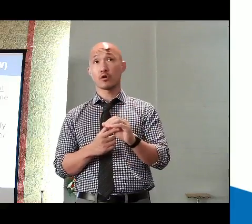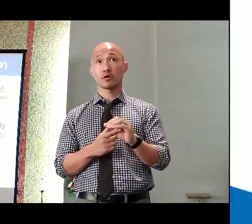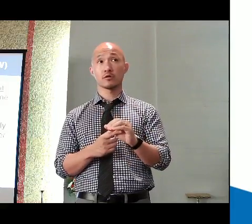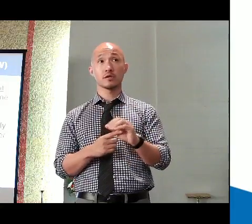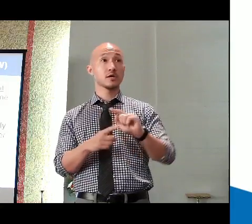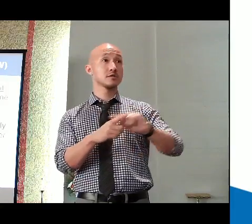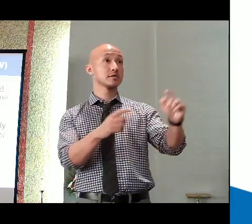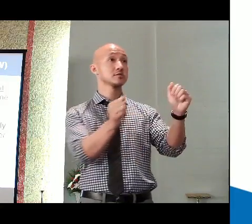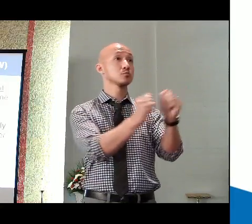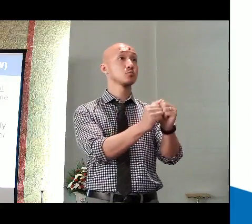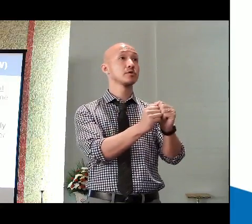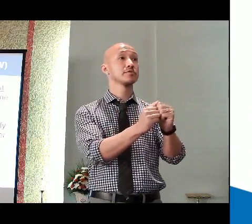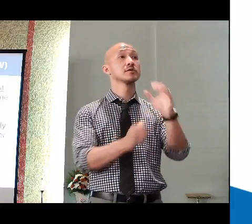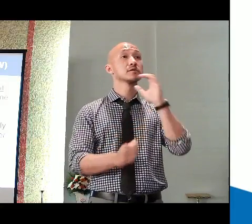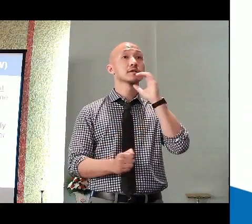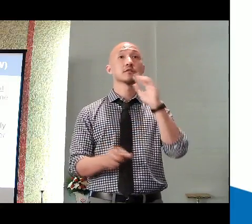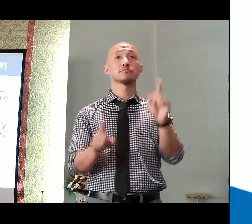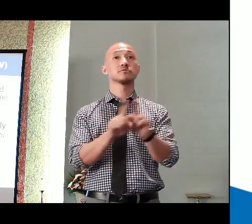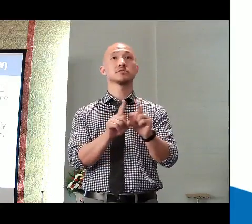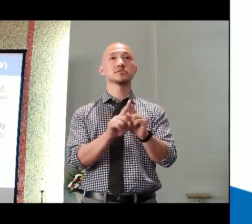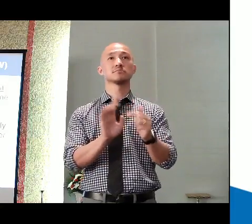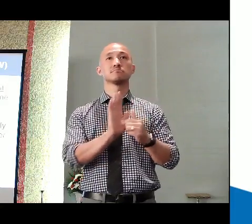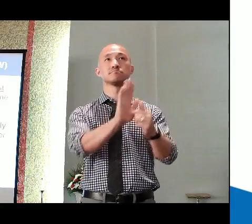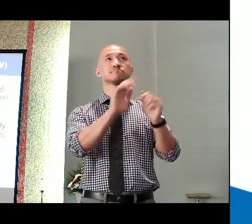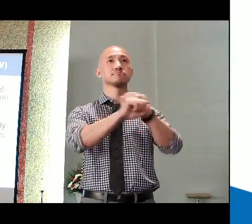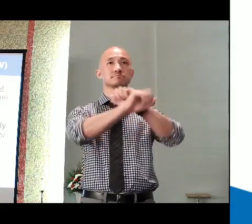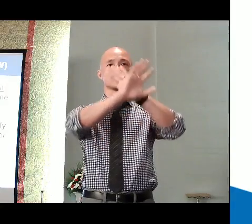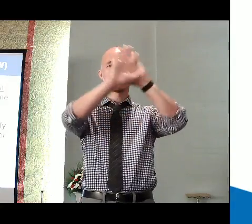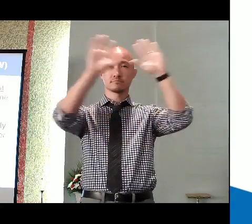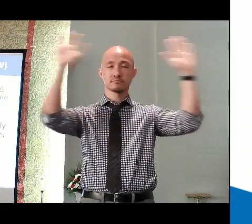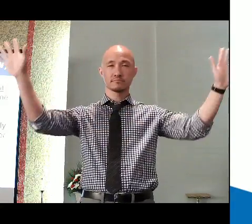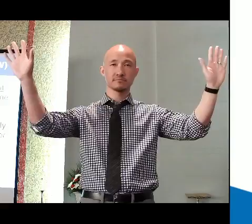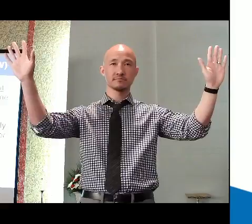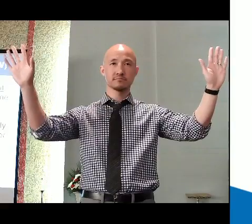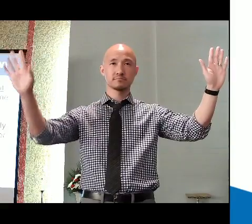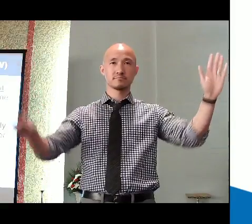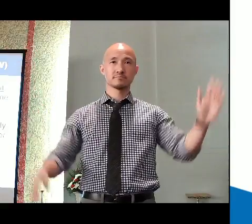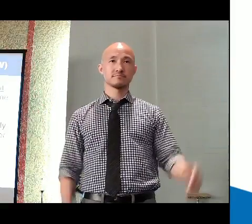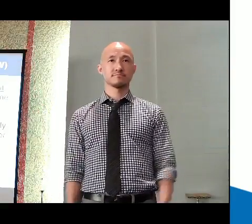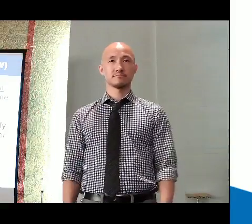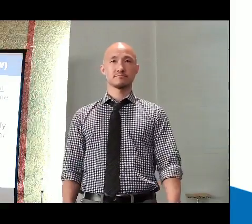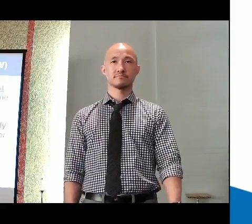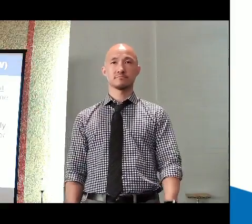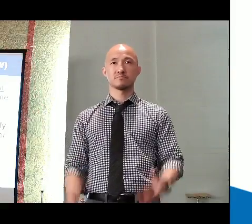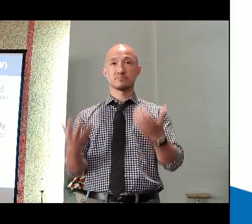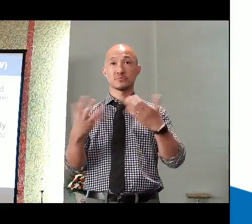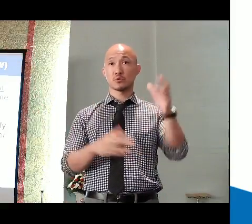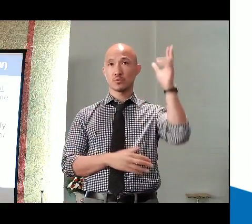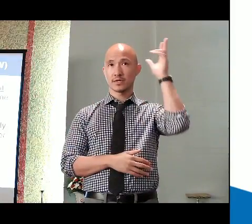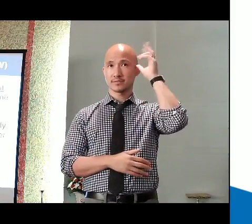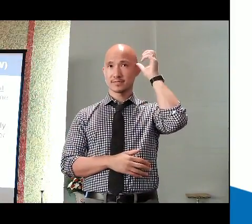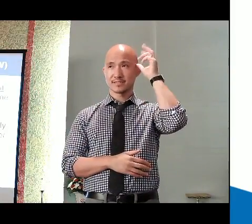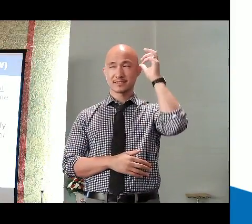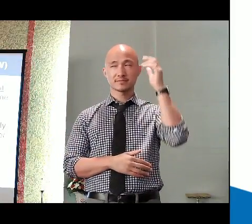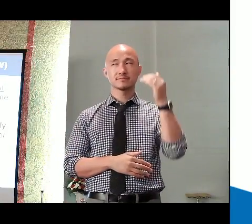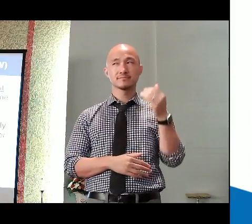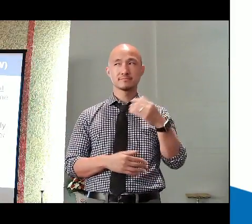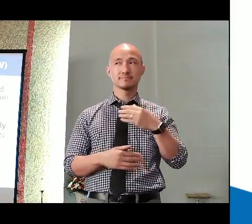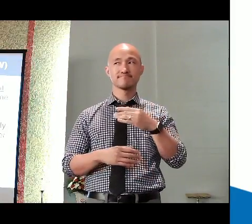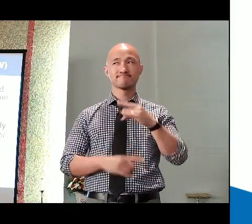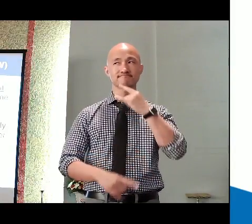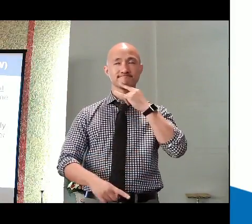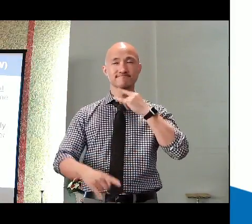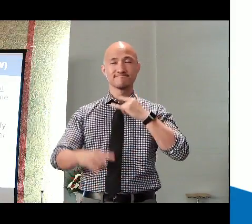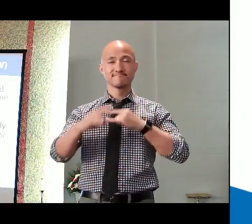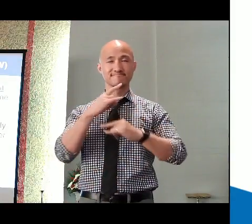and transparent in all my communications, so that I don't give the devil a foothold. I seek to grow